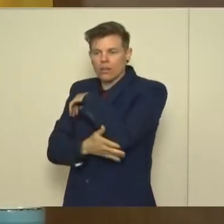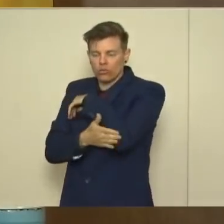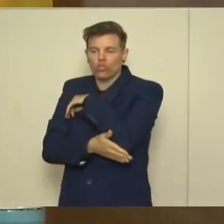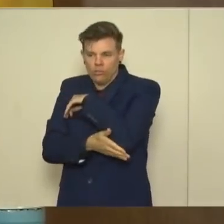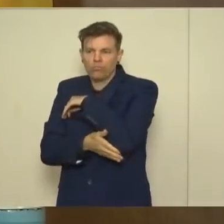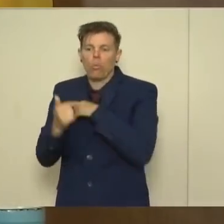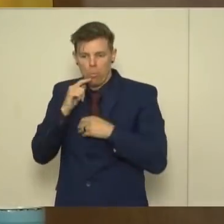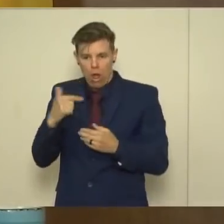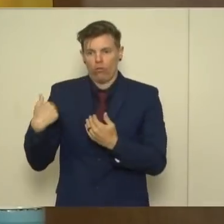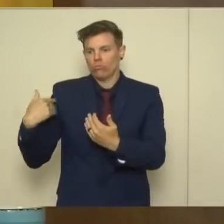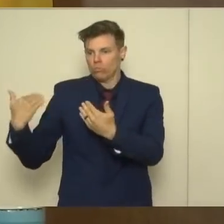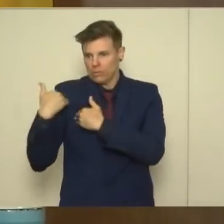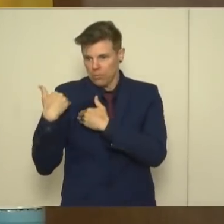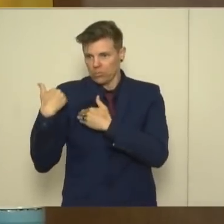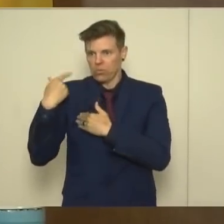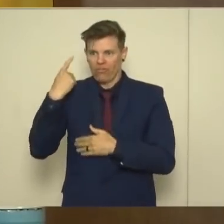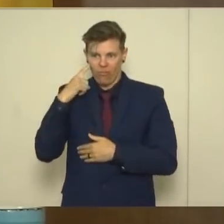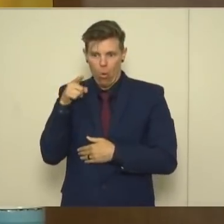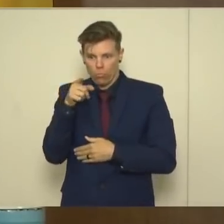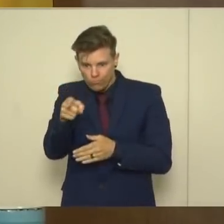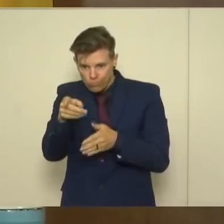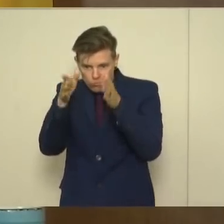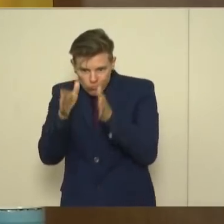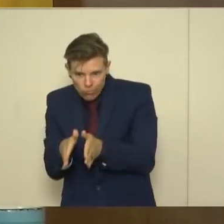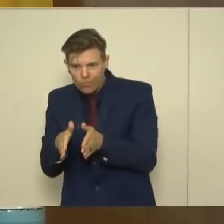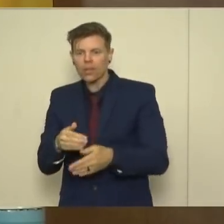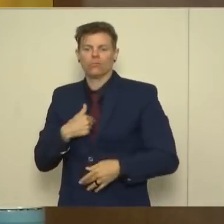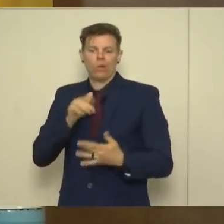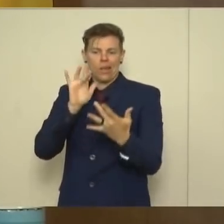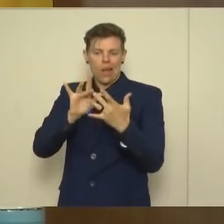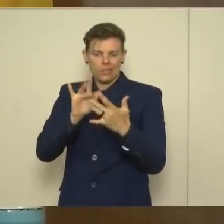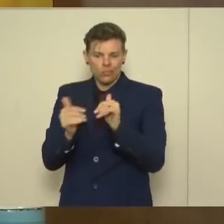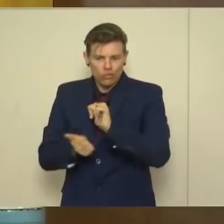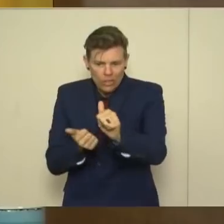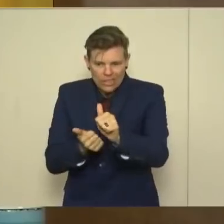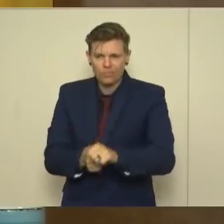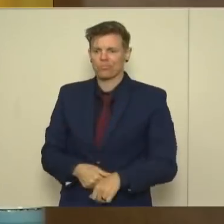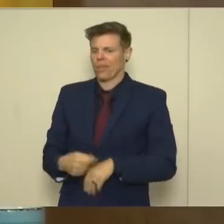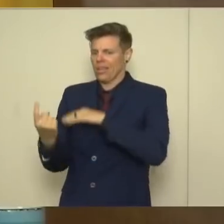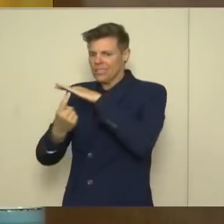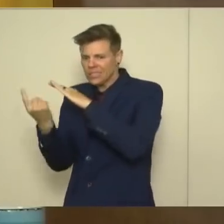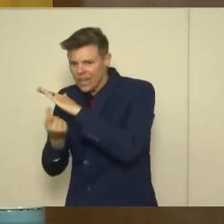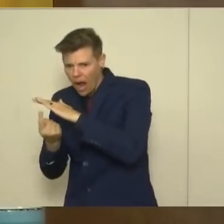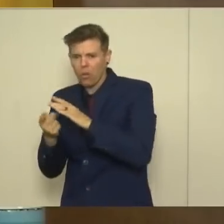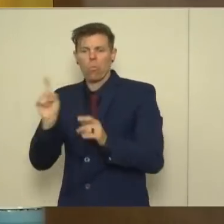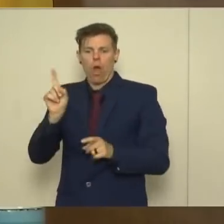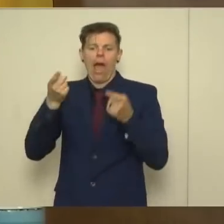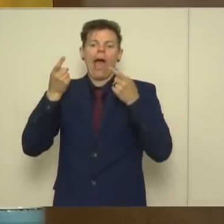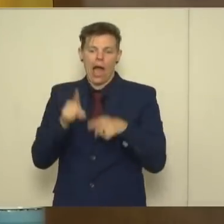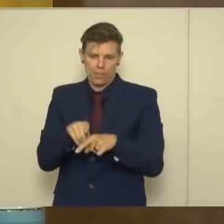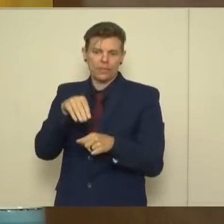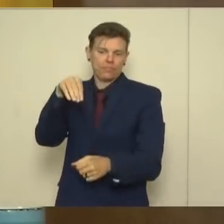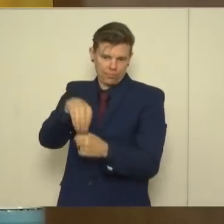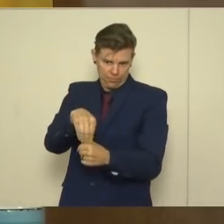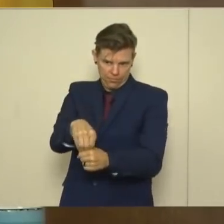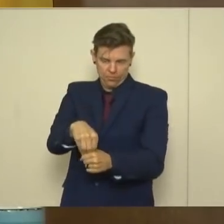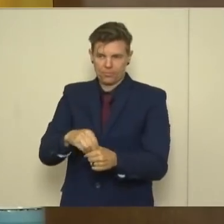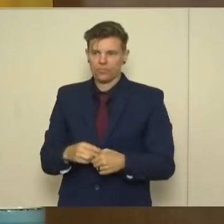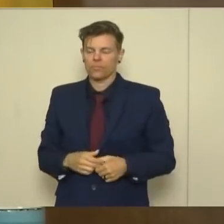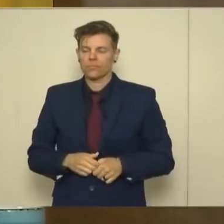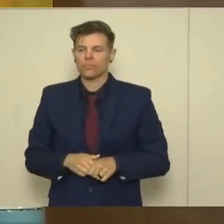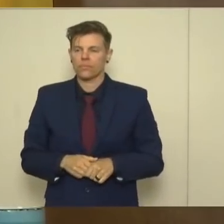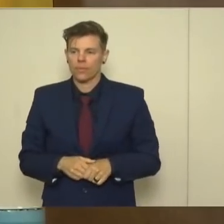the contact tracing, the isolating, and the treatment all right where those cases reside. So I want to make sure